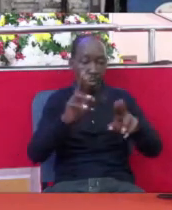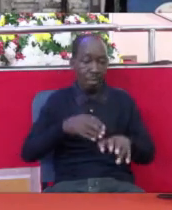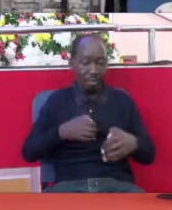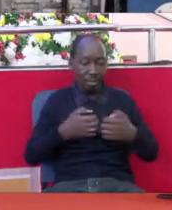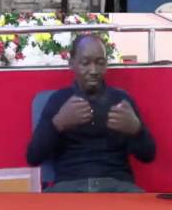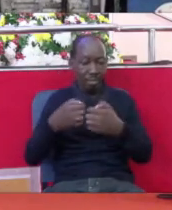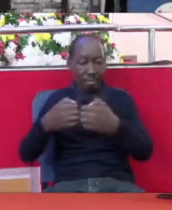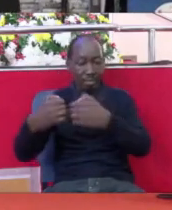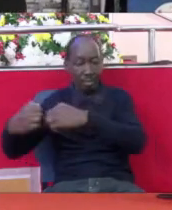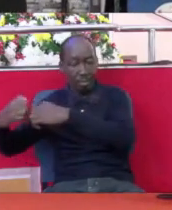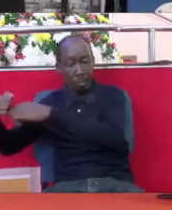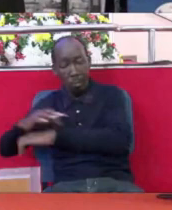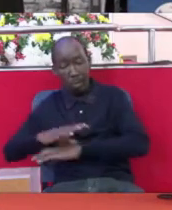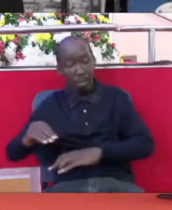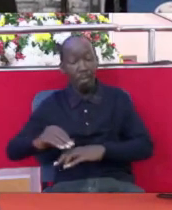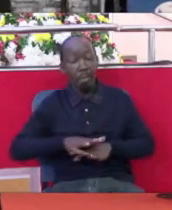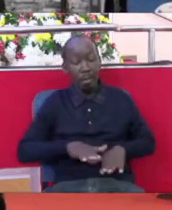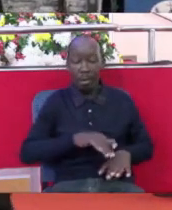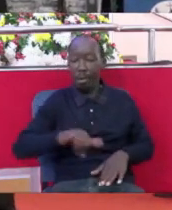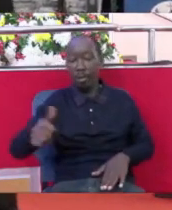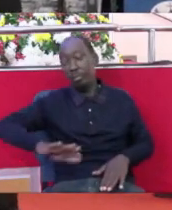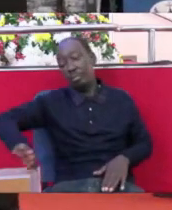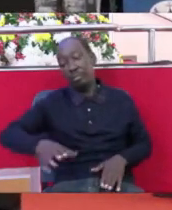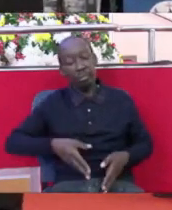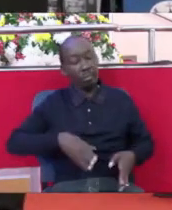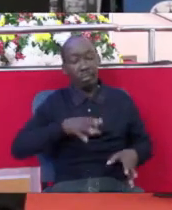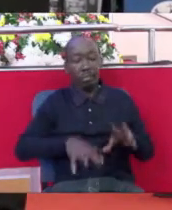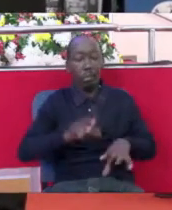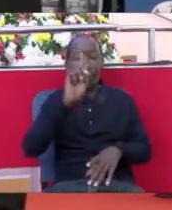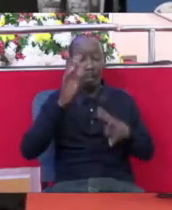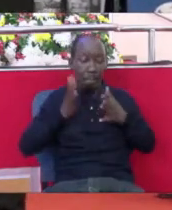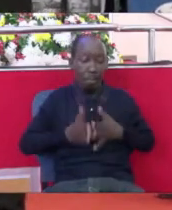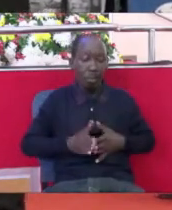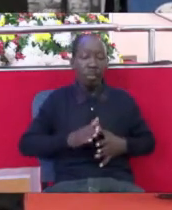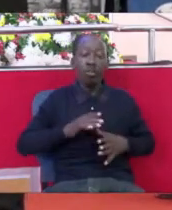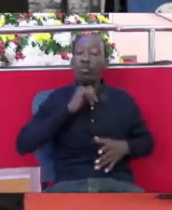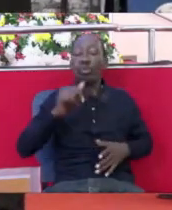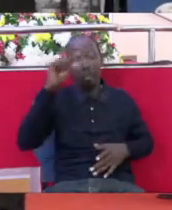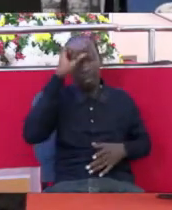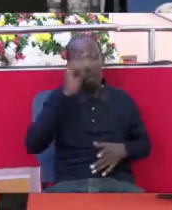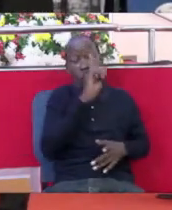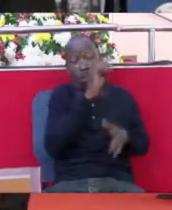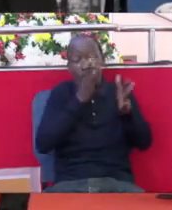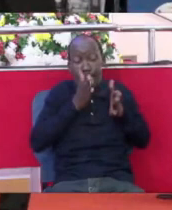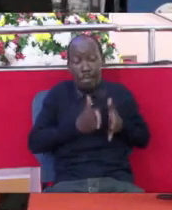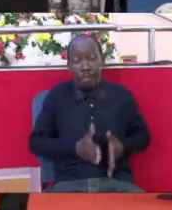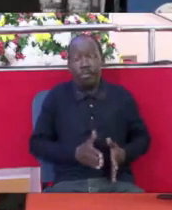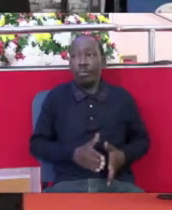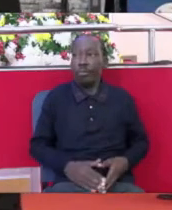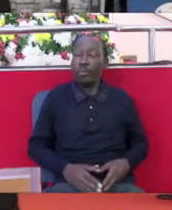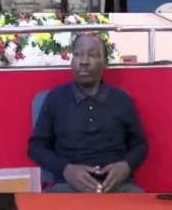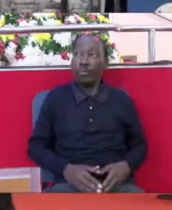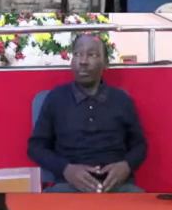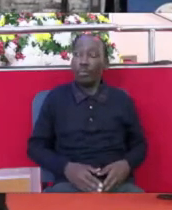cabro. But one person, not the government, but a person, lakini mtu mmoja tu sio